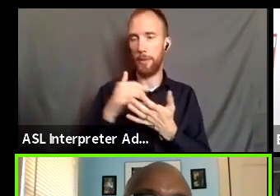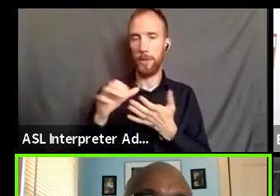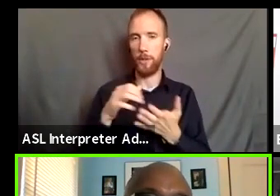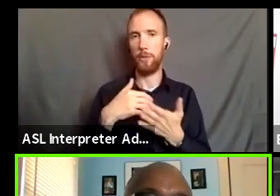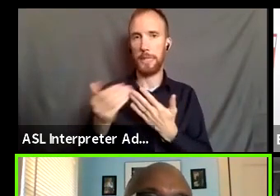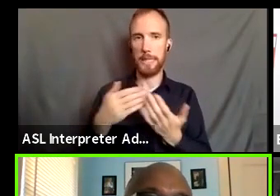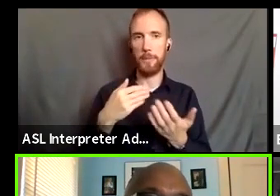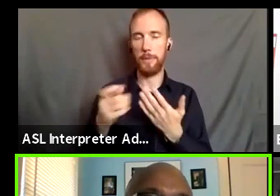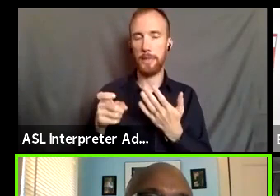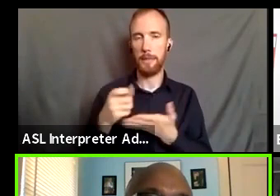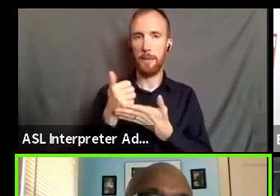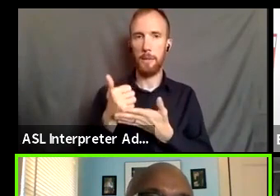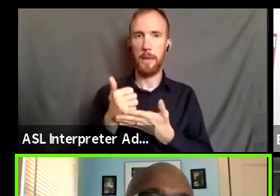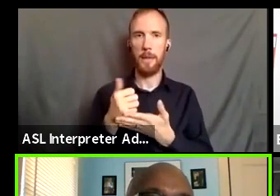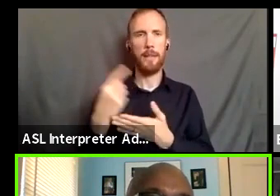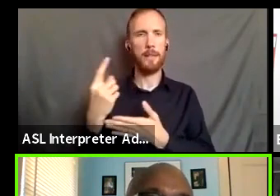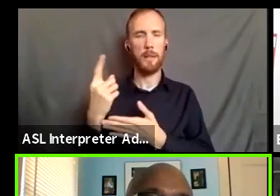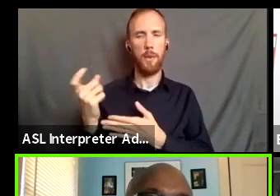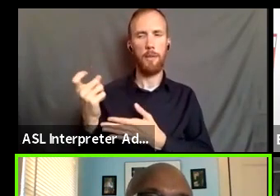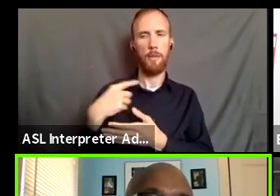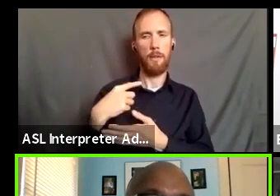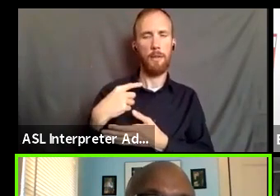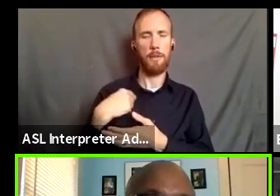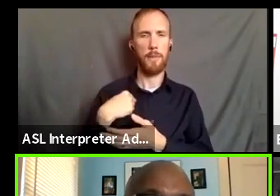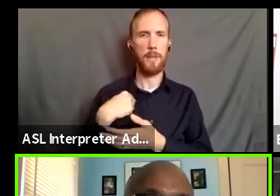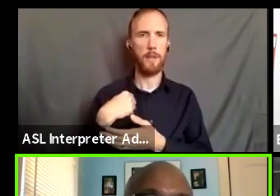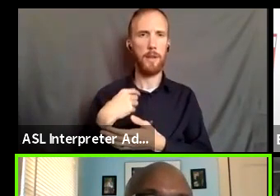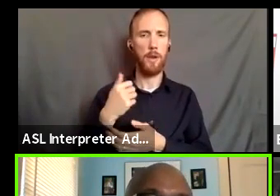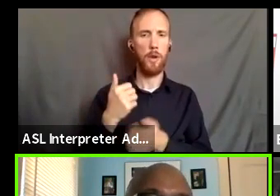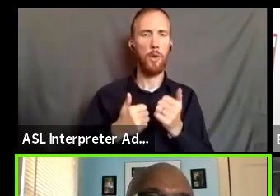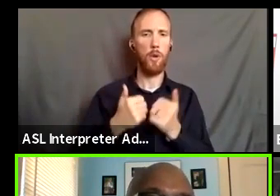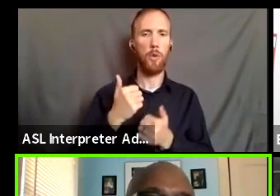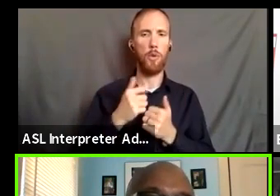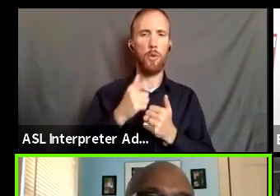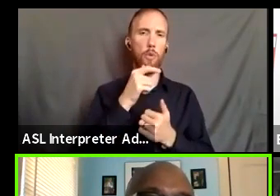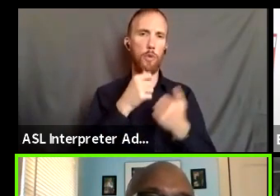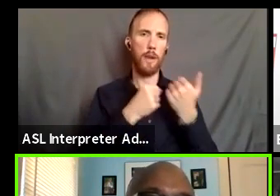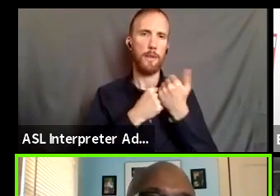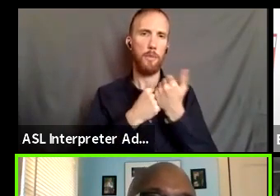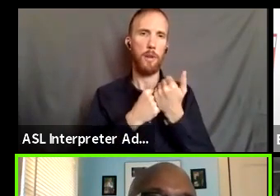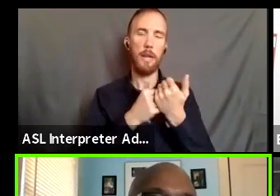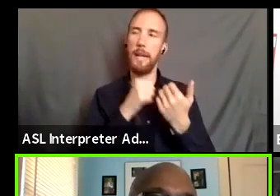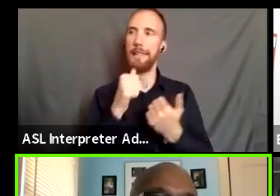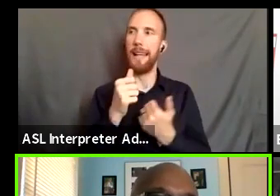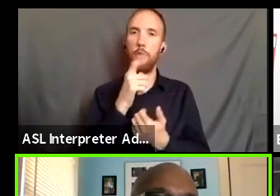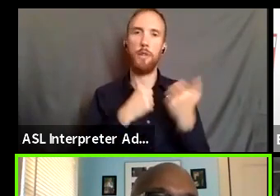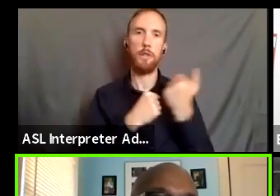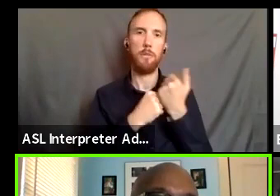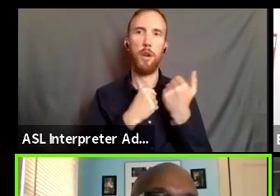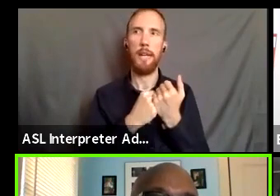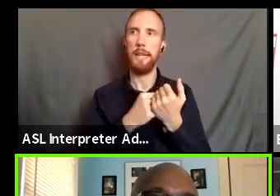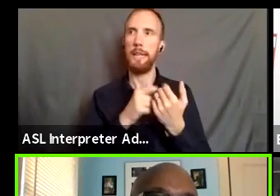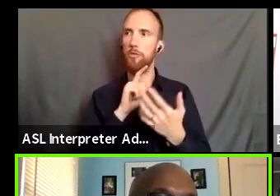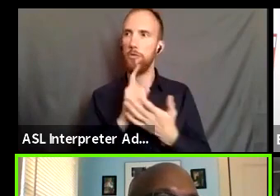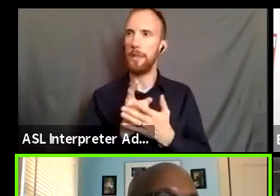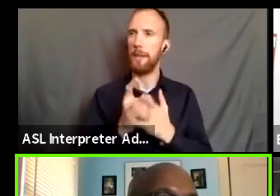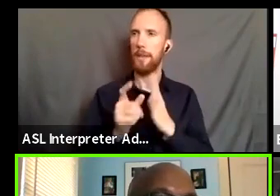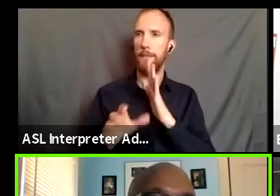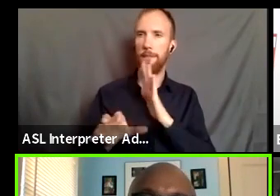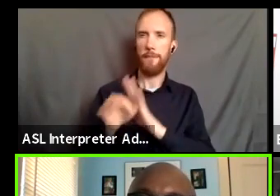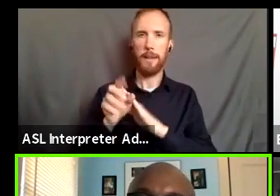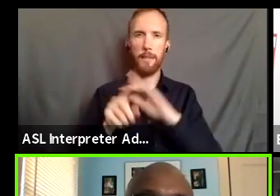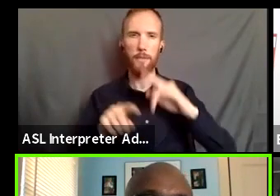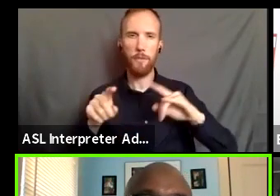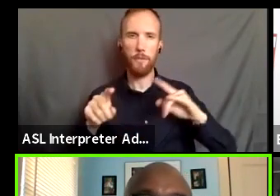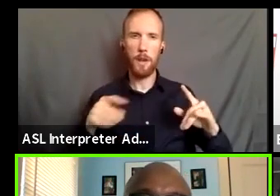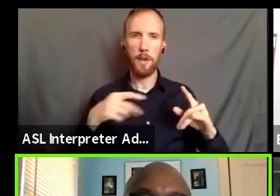picking a side it's about maximizing participation different voices and you know it